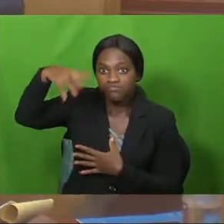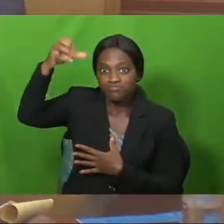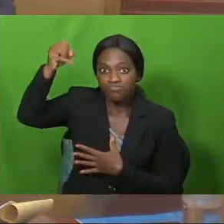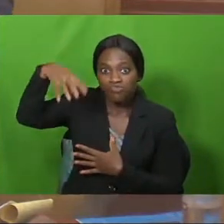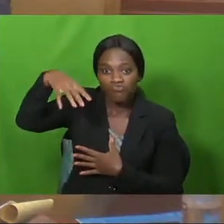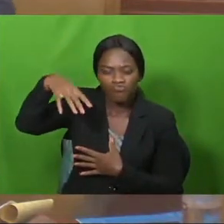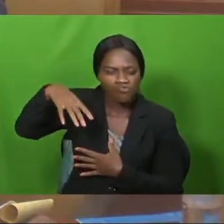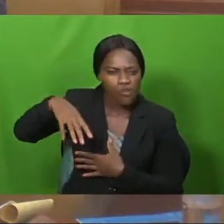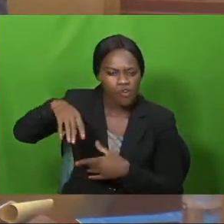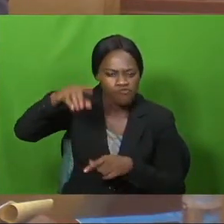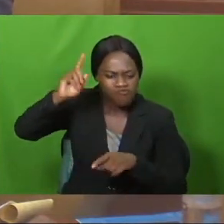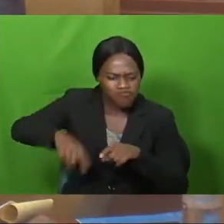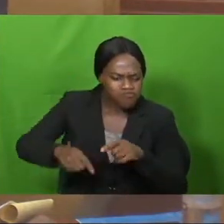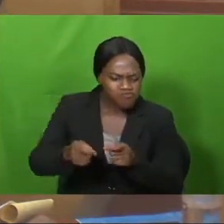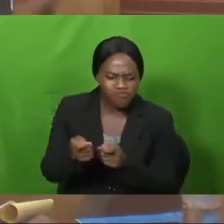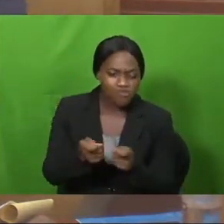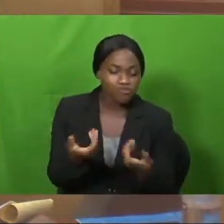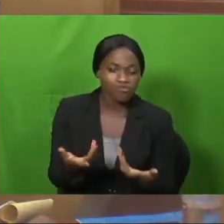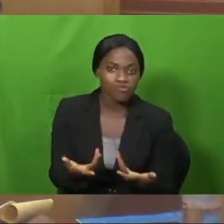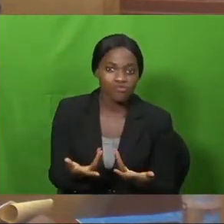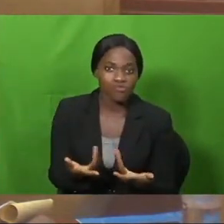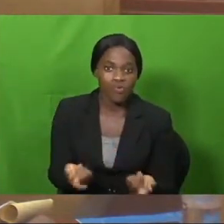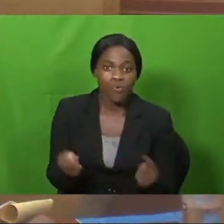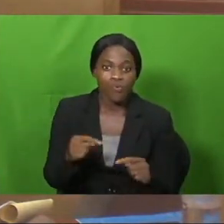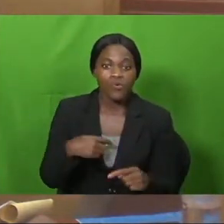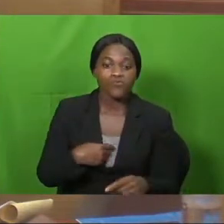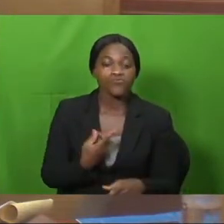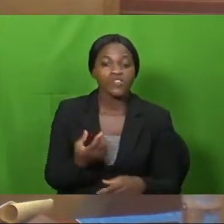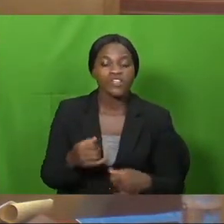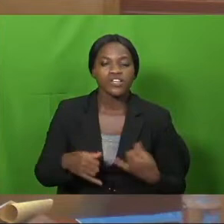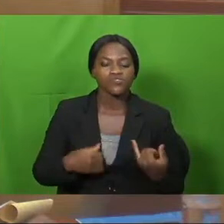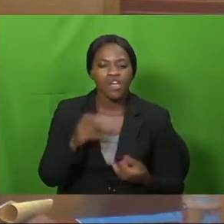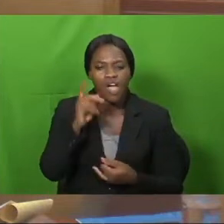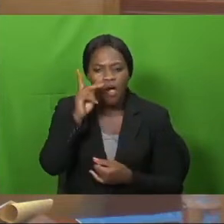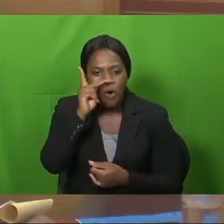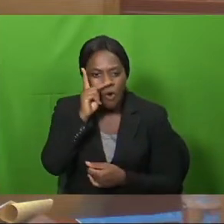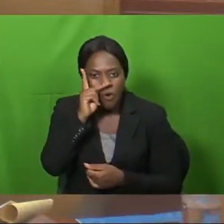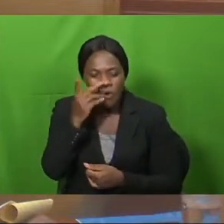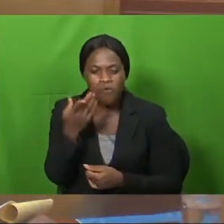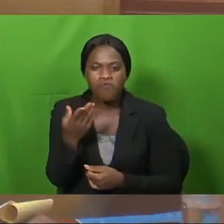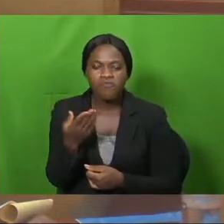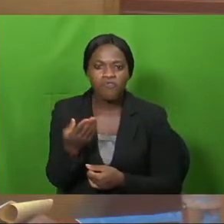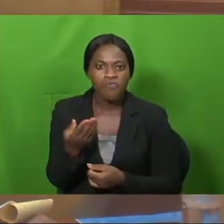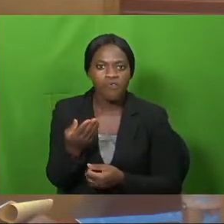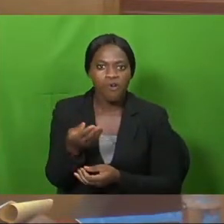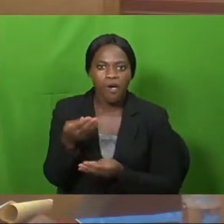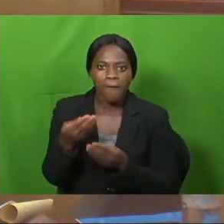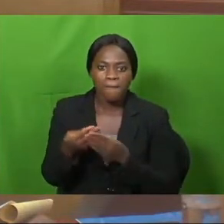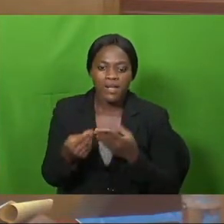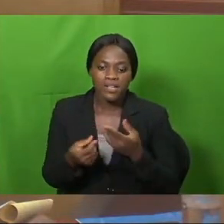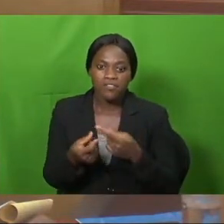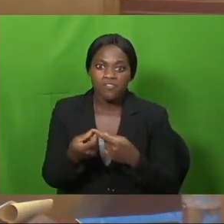President Kufuor in terms of the oil revenues. So please, do not say